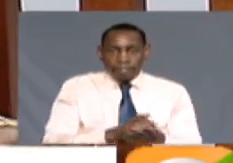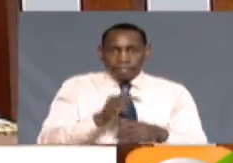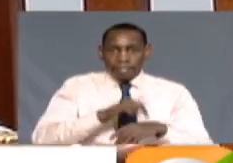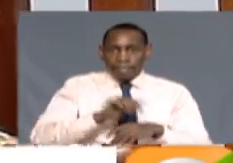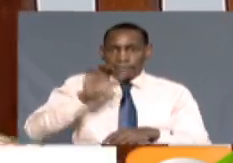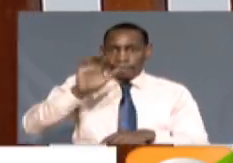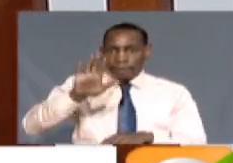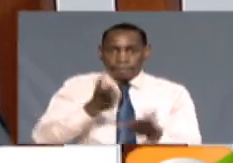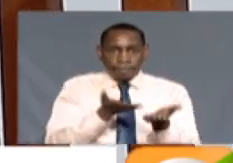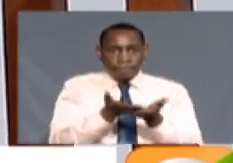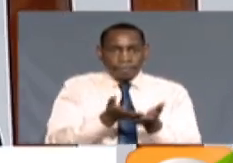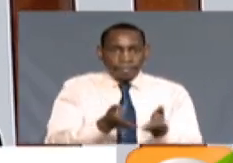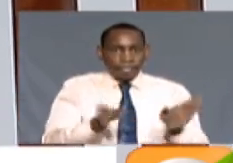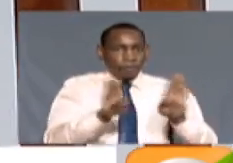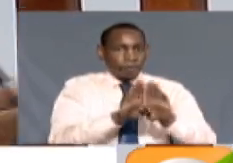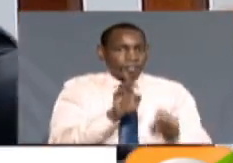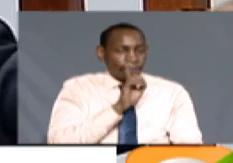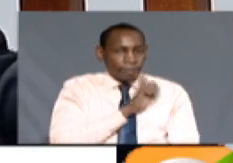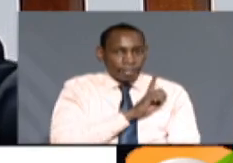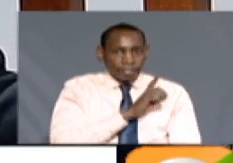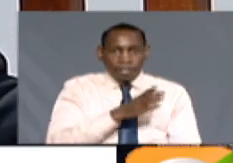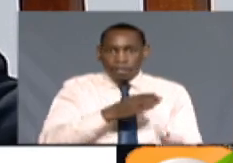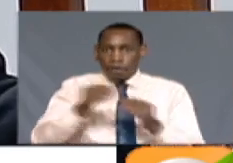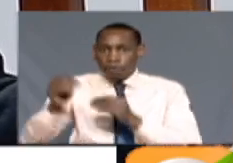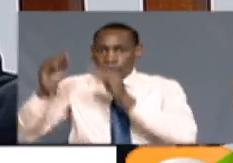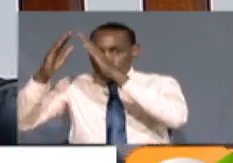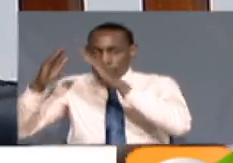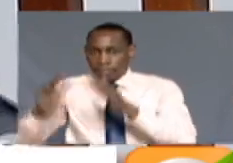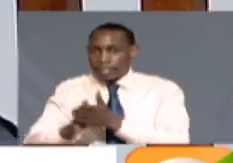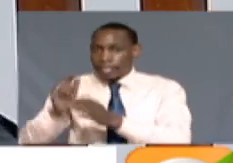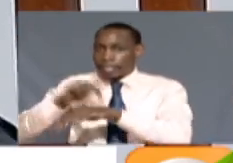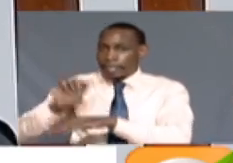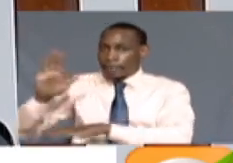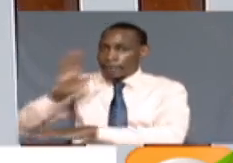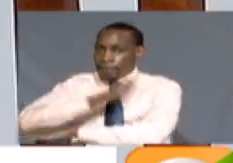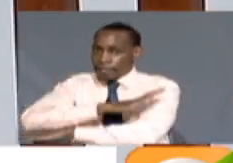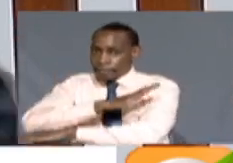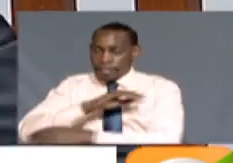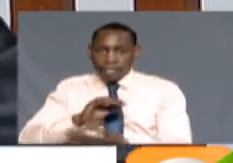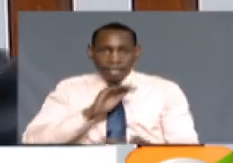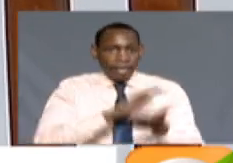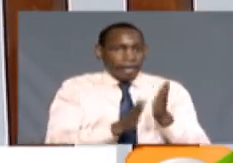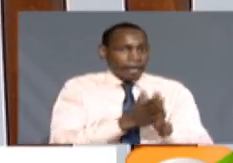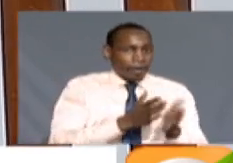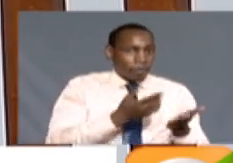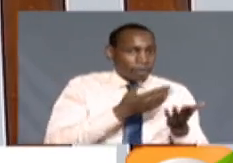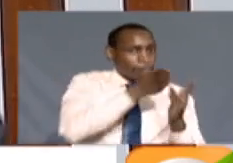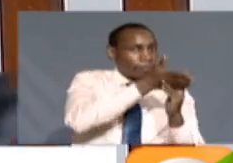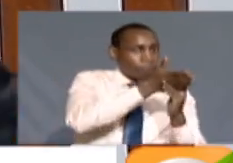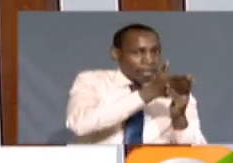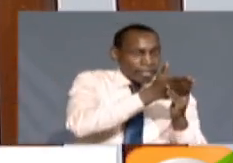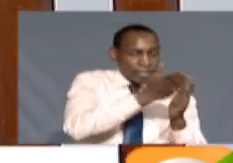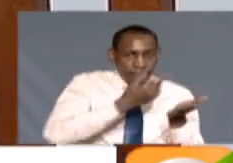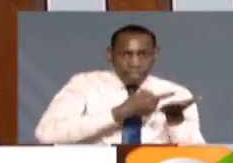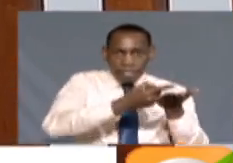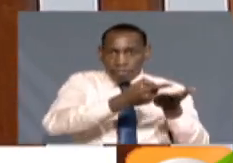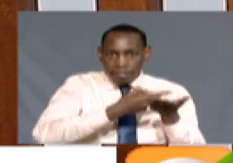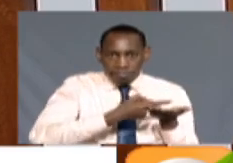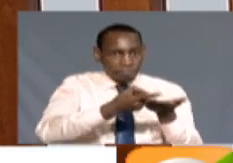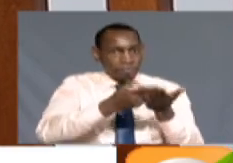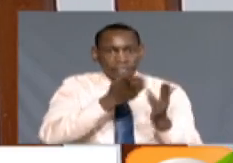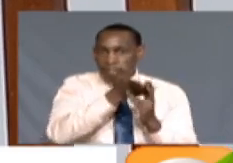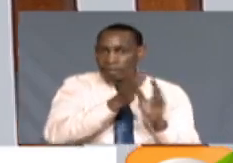closed business, government business. He goes to his house. 5 p.m.? Yeah, 5 p.m. No brokerage, no people brokering